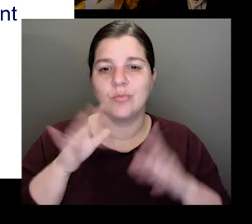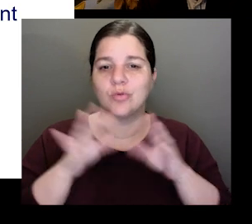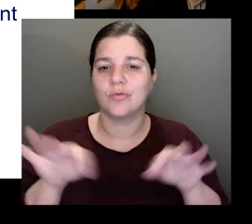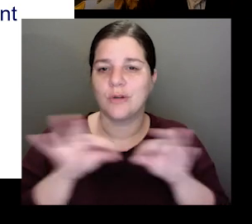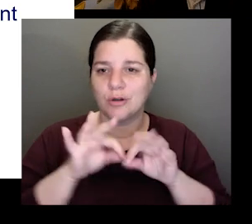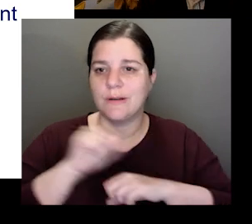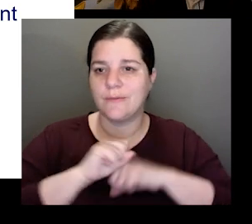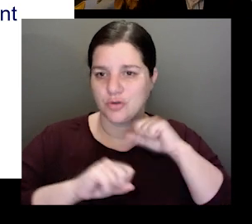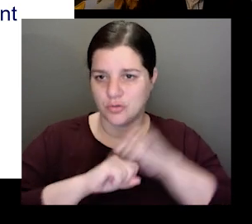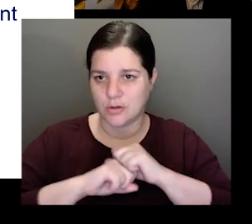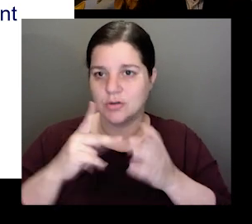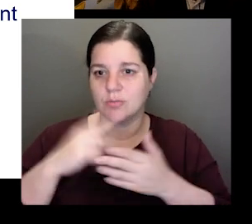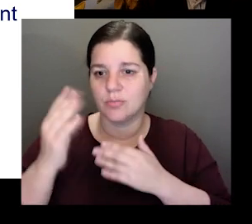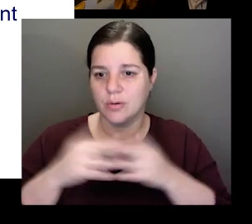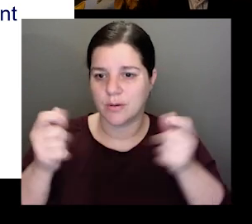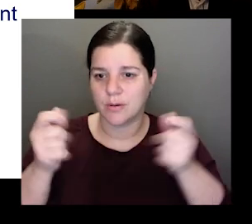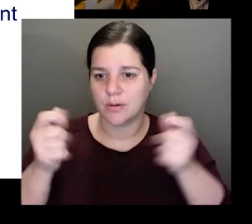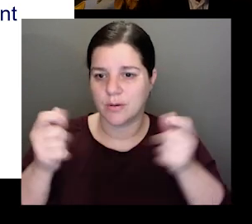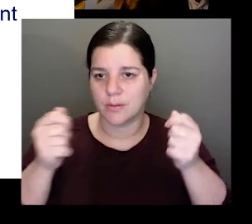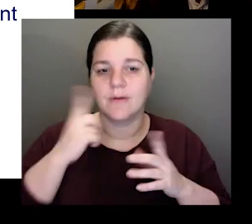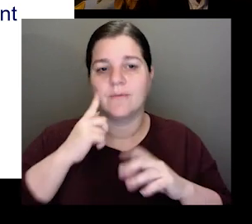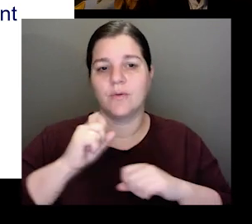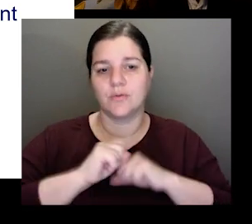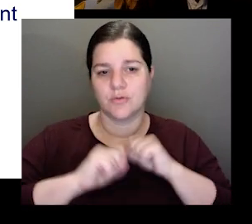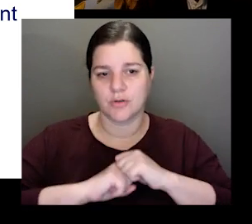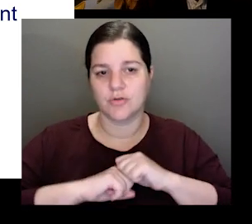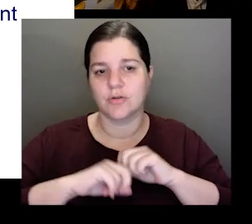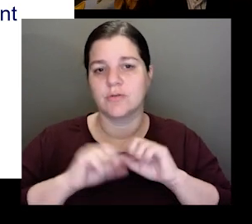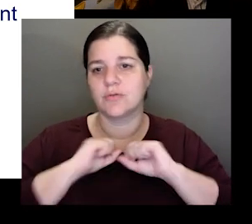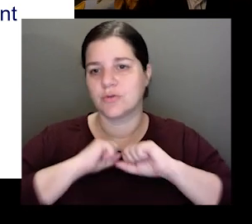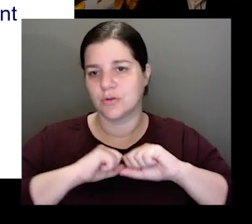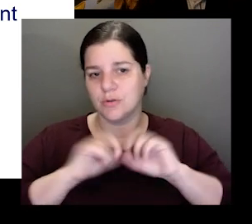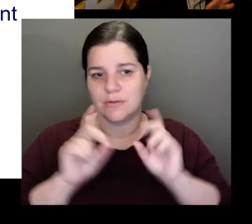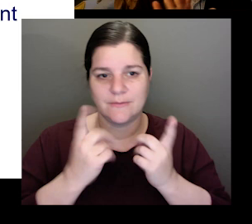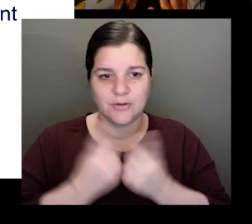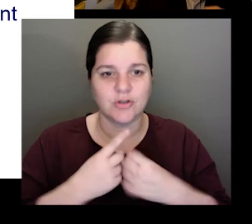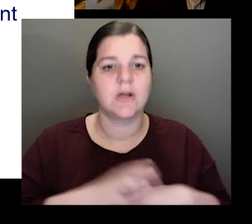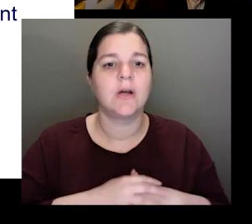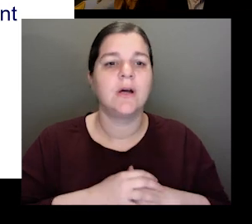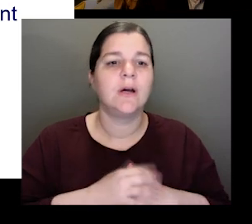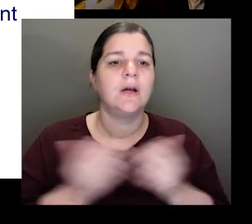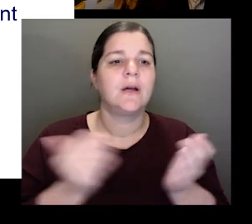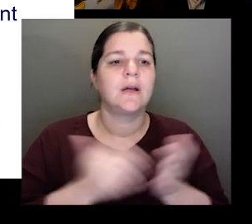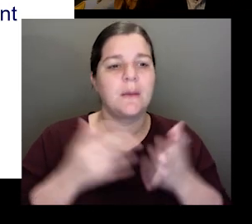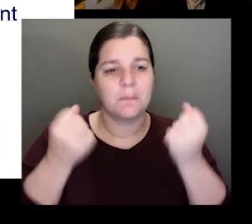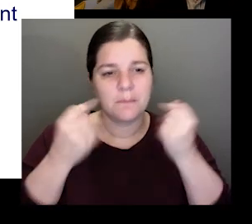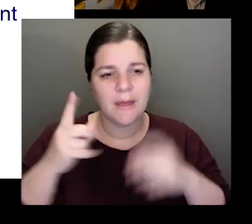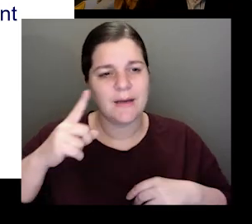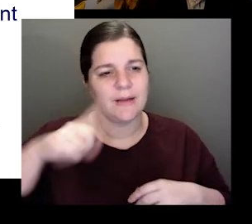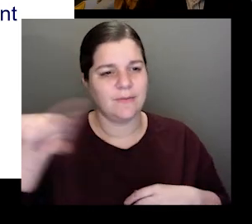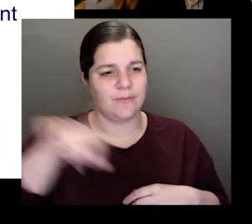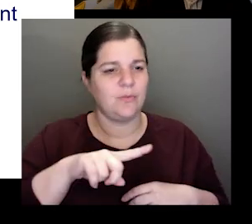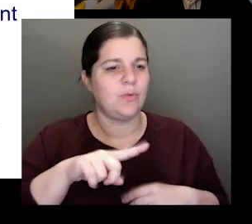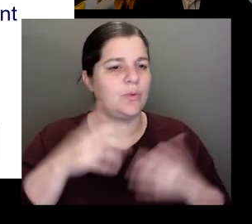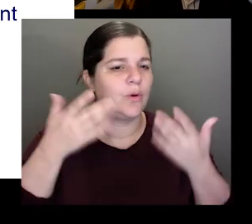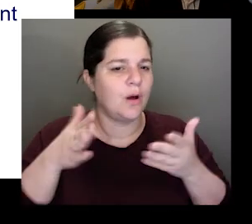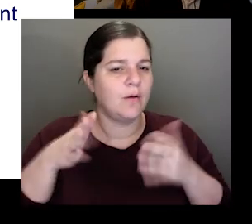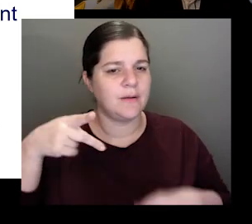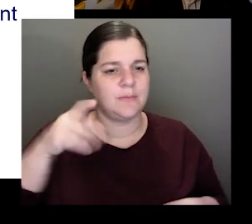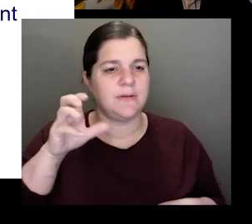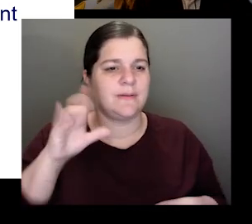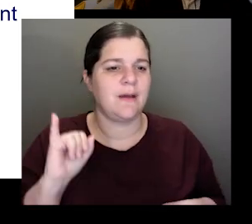Manager in the Infrastructure Security Division. Quickly, just wanted to state, for many of you out there are already PCI authorized